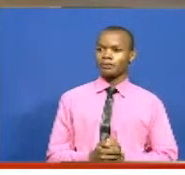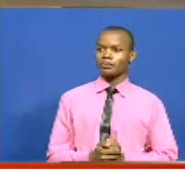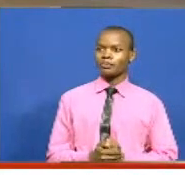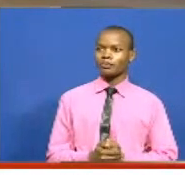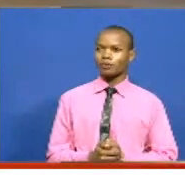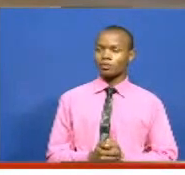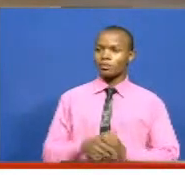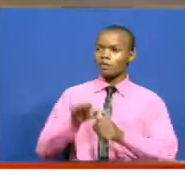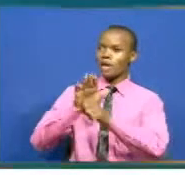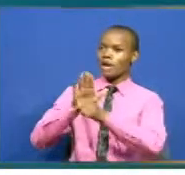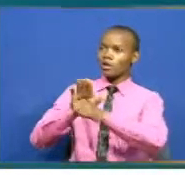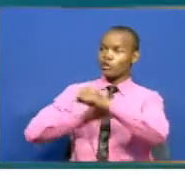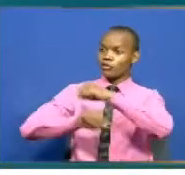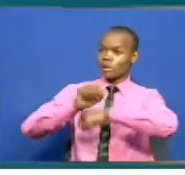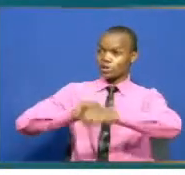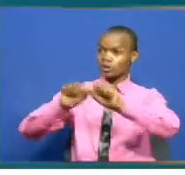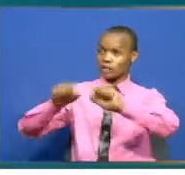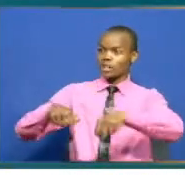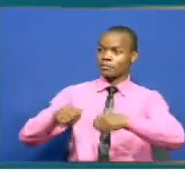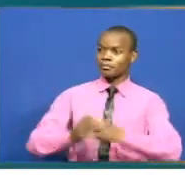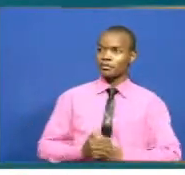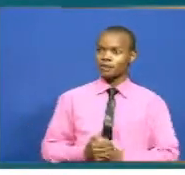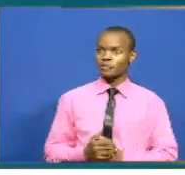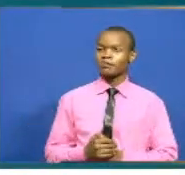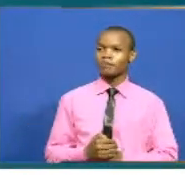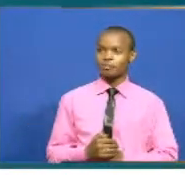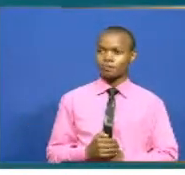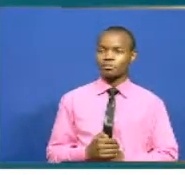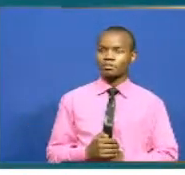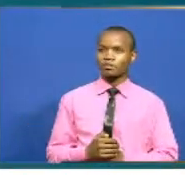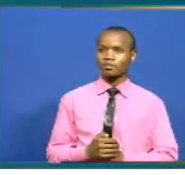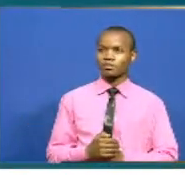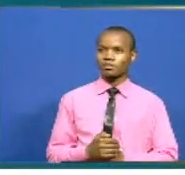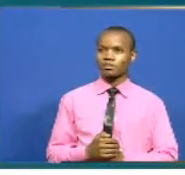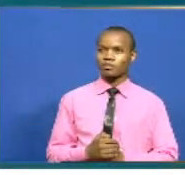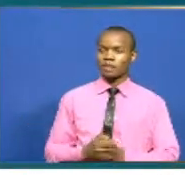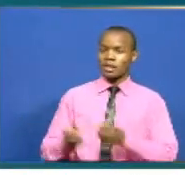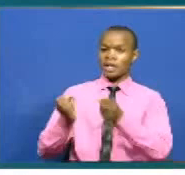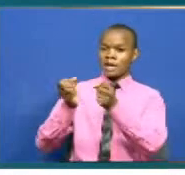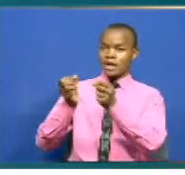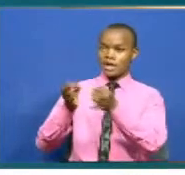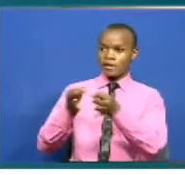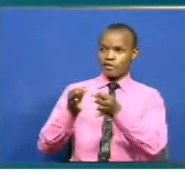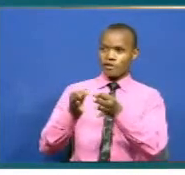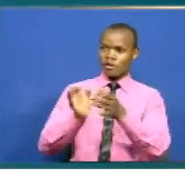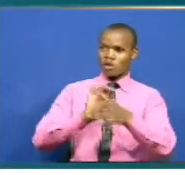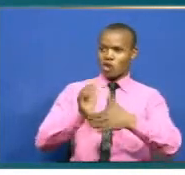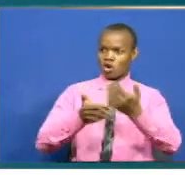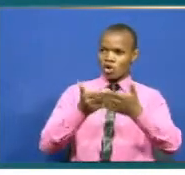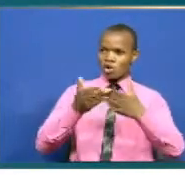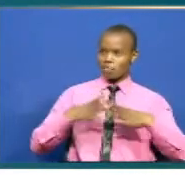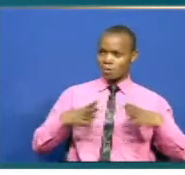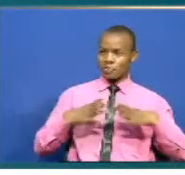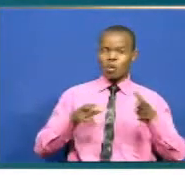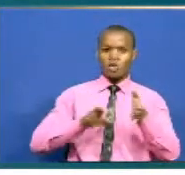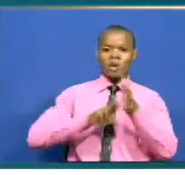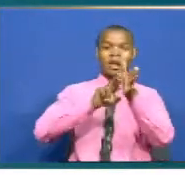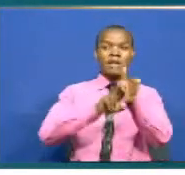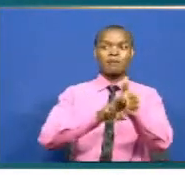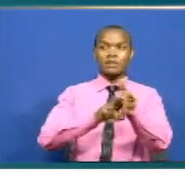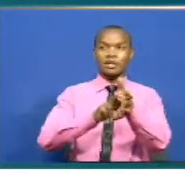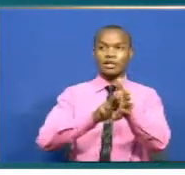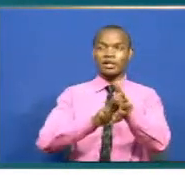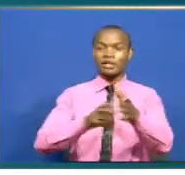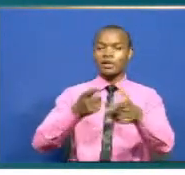So much can be taken for representation. If you say everybody will represent everybody, it becomes